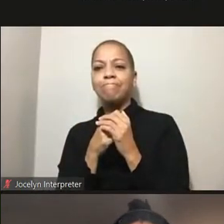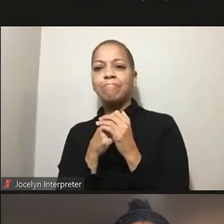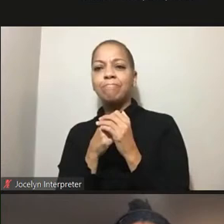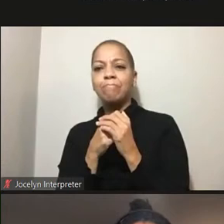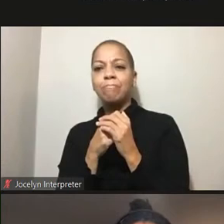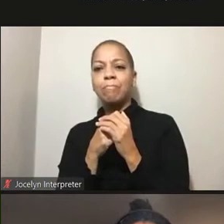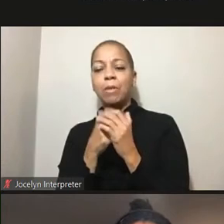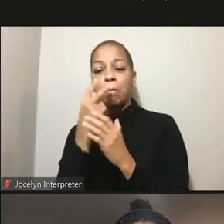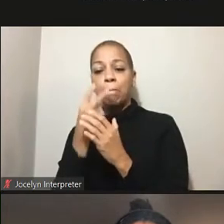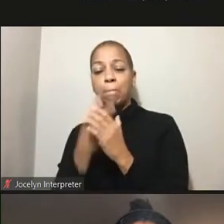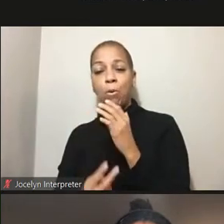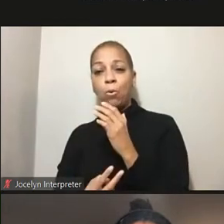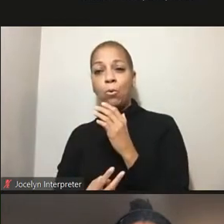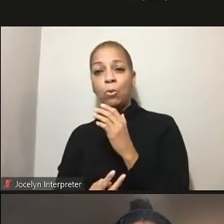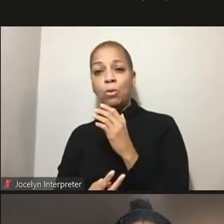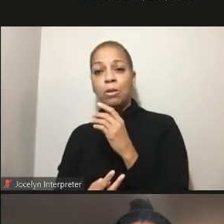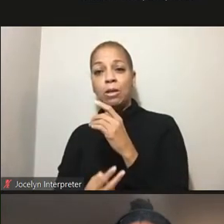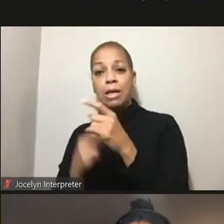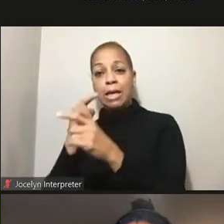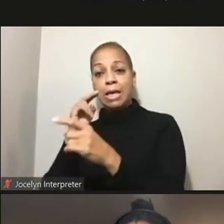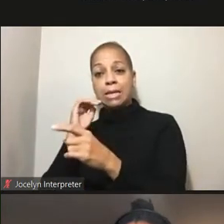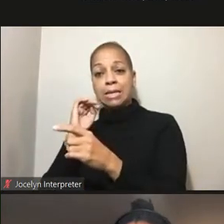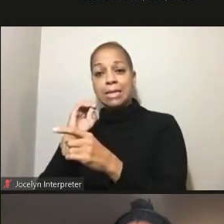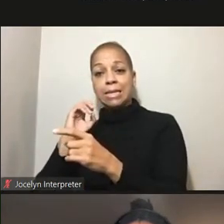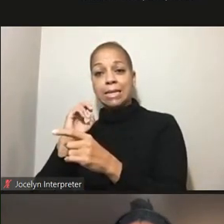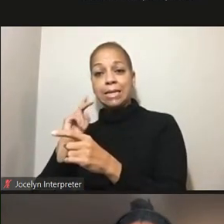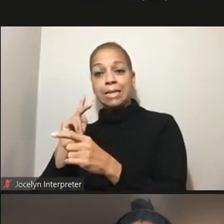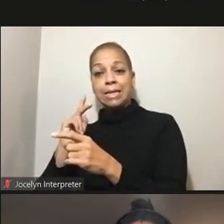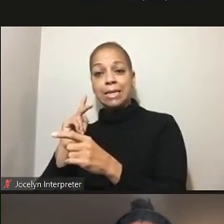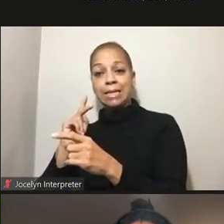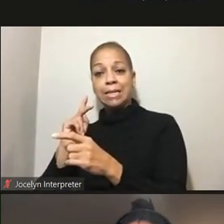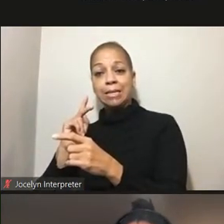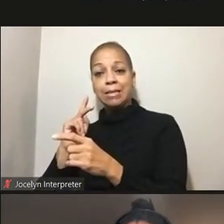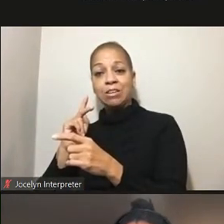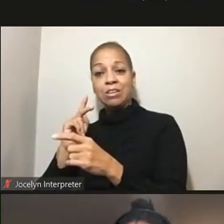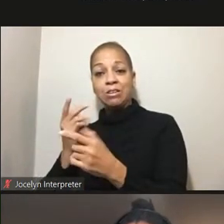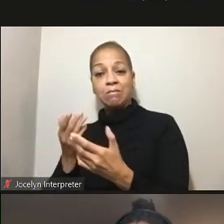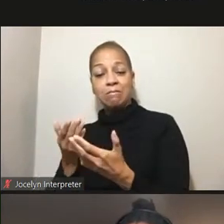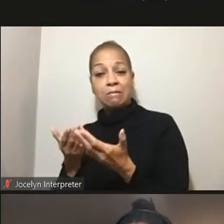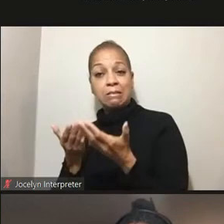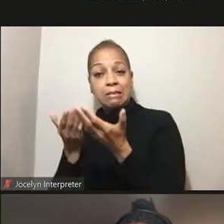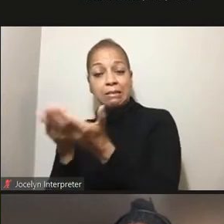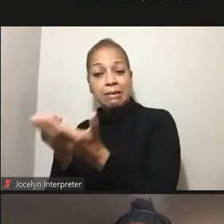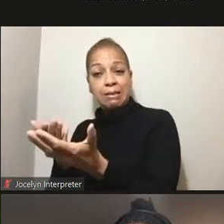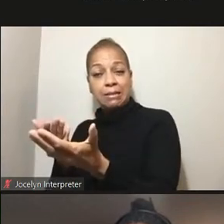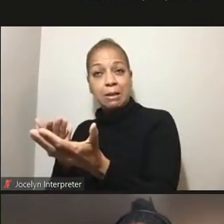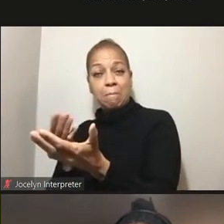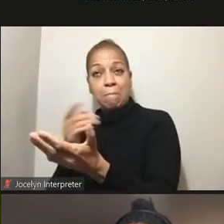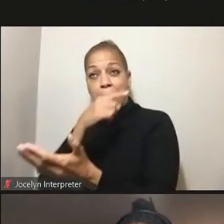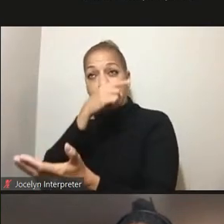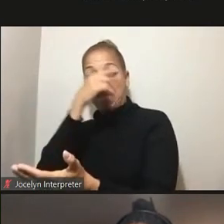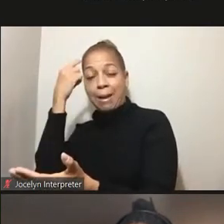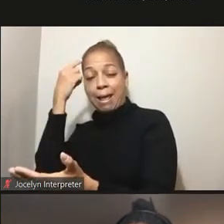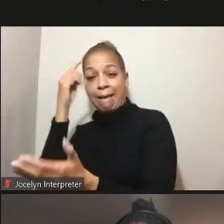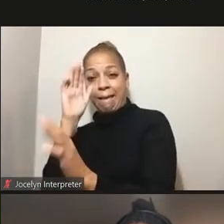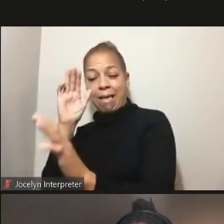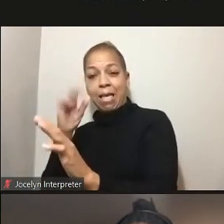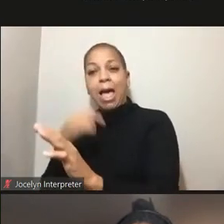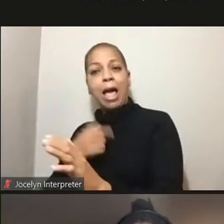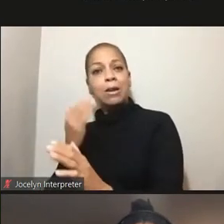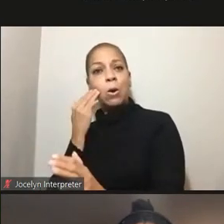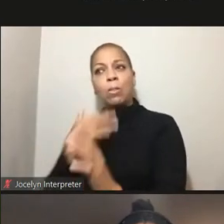both what Nick is suggesting. You know, I know what the environment is, and this is my